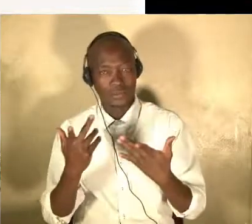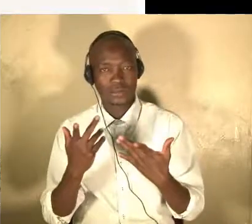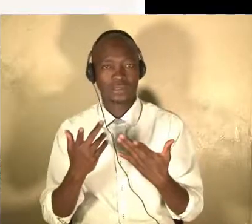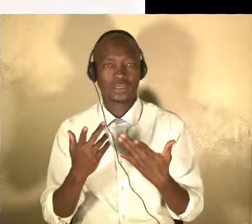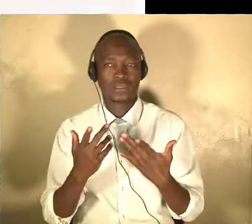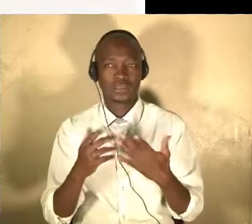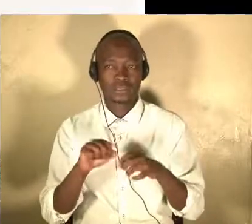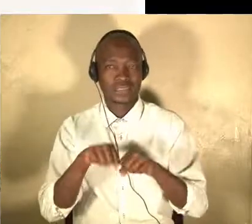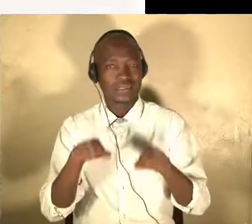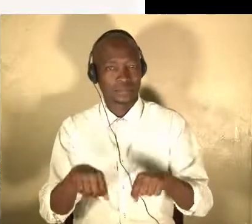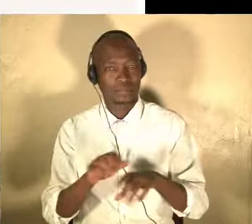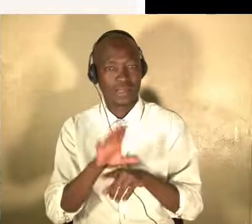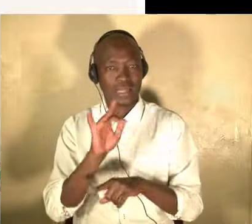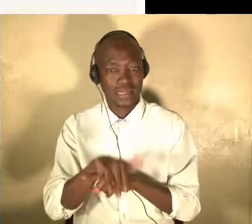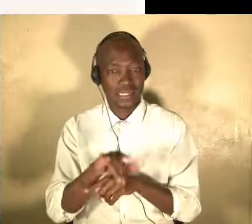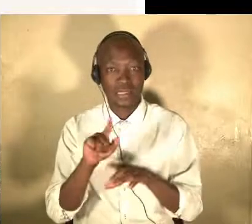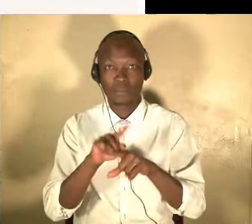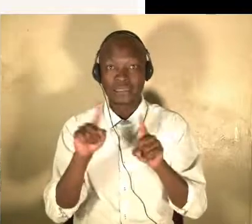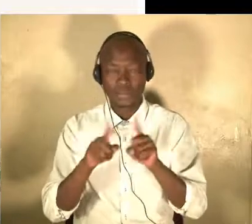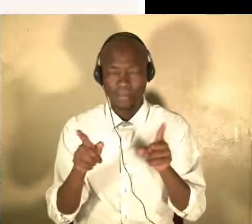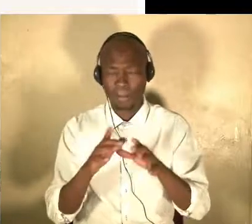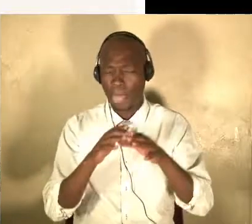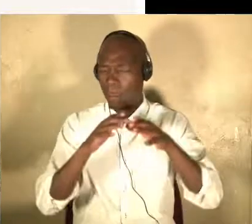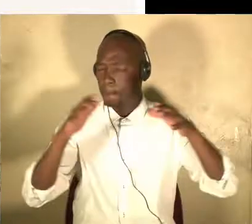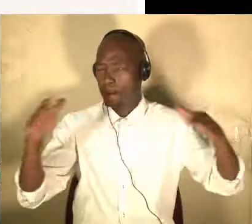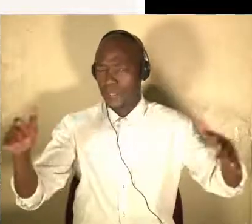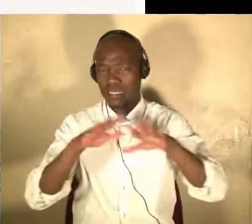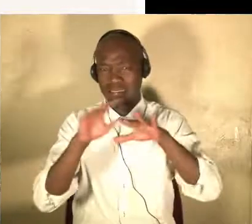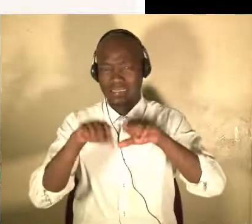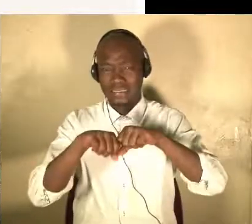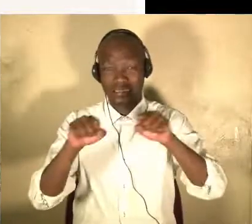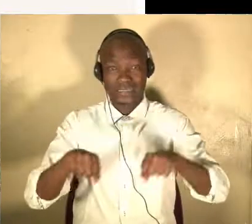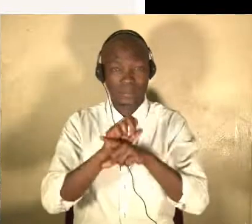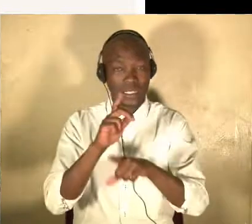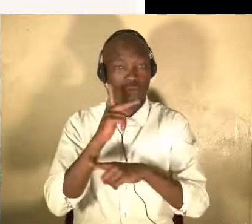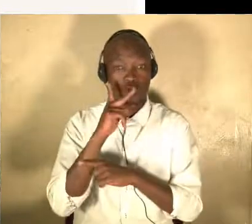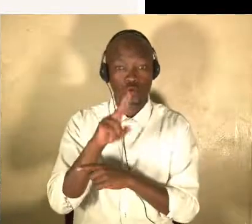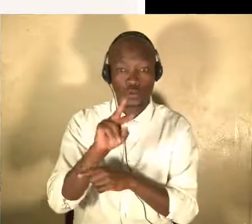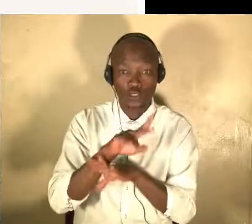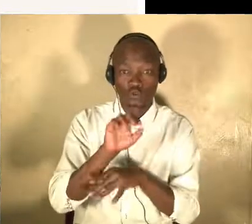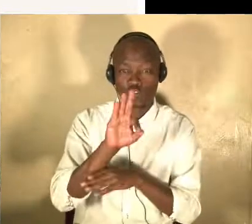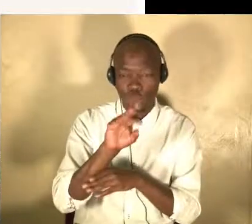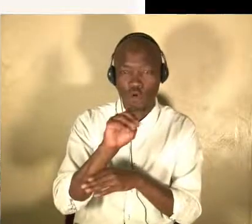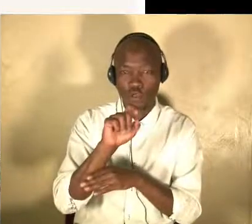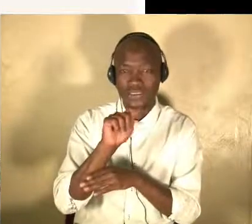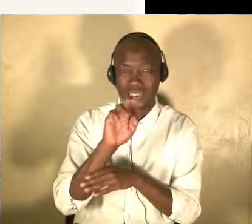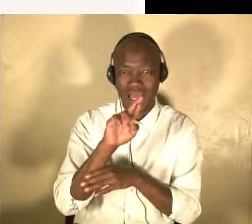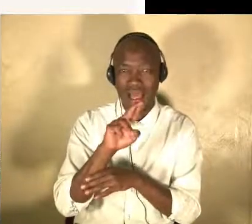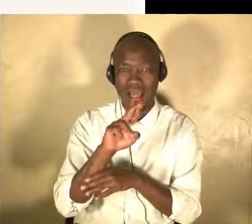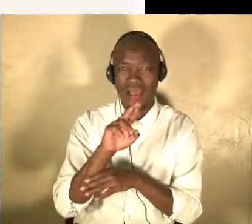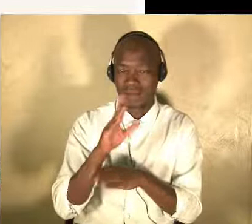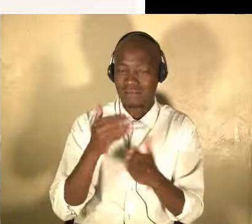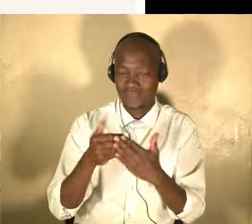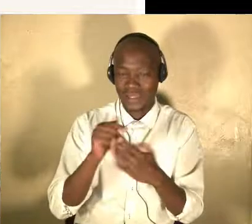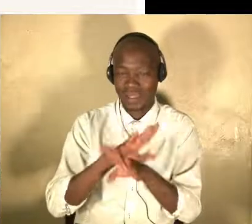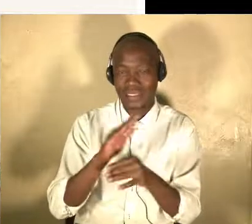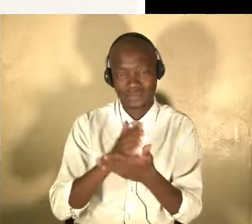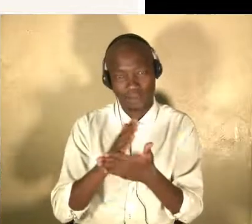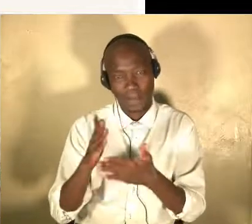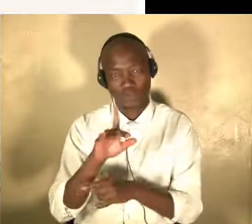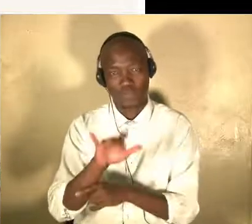on, that it has to be this bigger system that we look into, on which foster care is being part of.